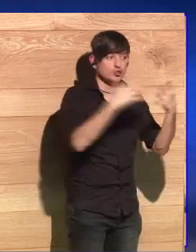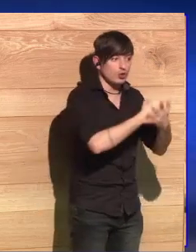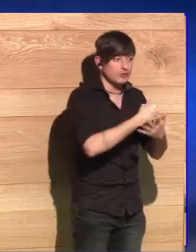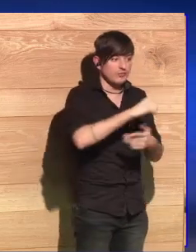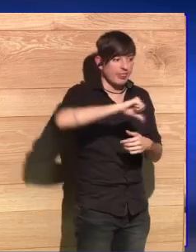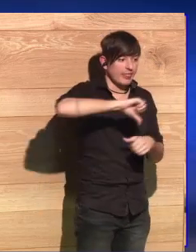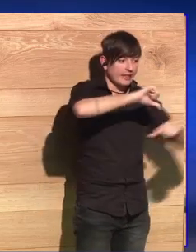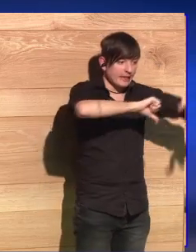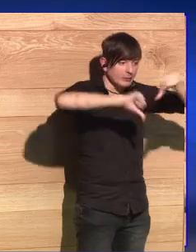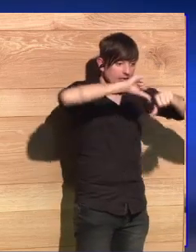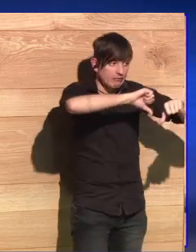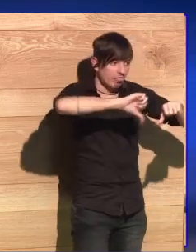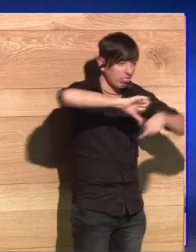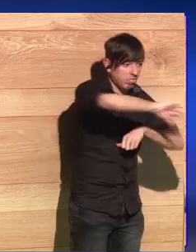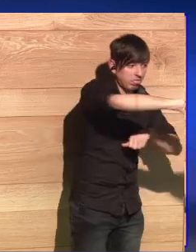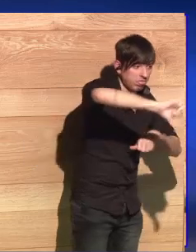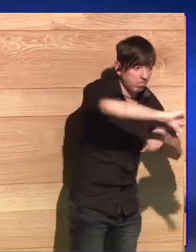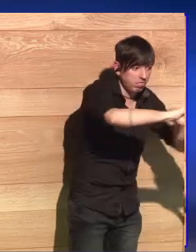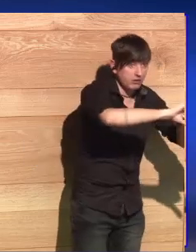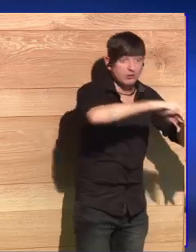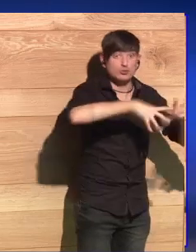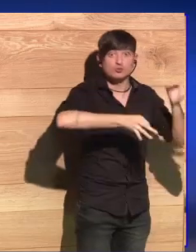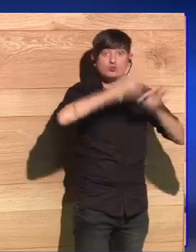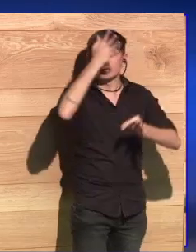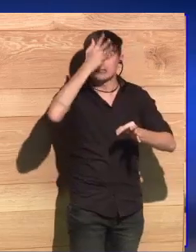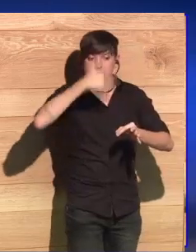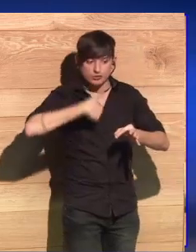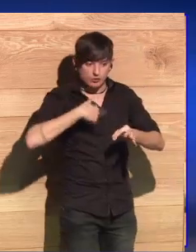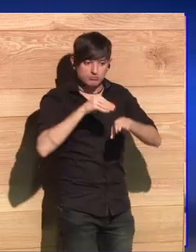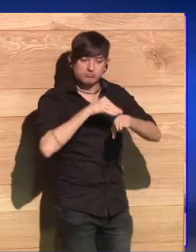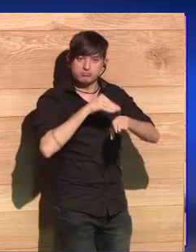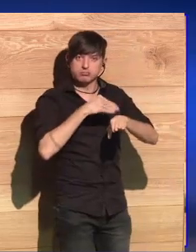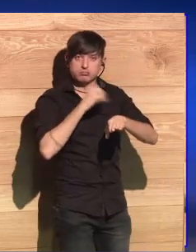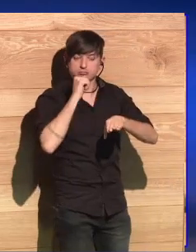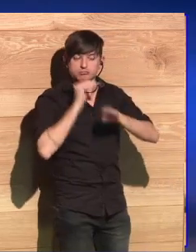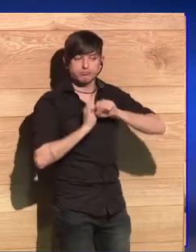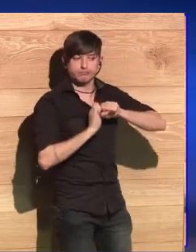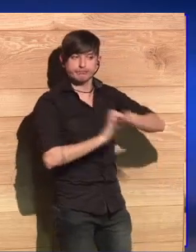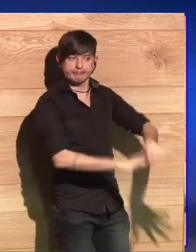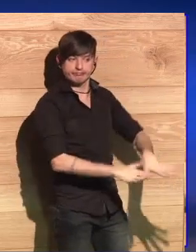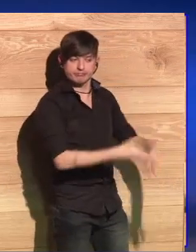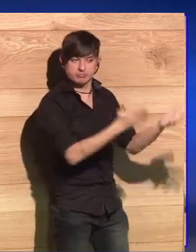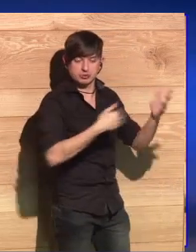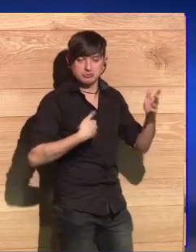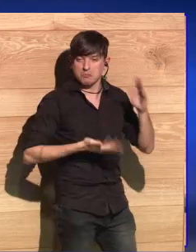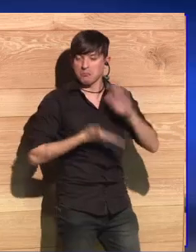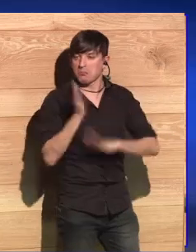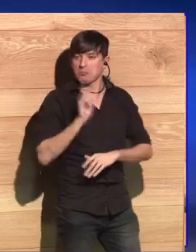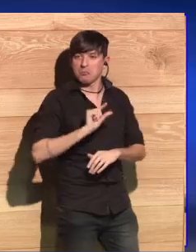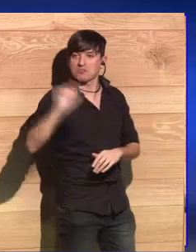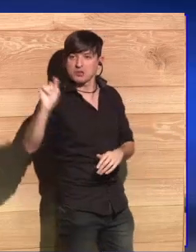wasn't drinking. I had stopped drinking, but I went out there with my two friends that night to go to sleep,